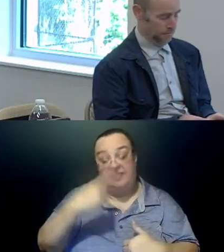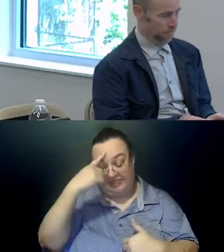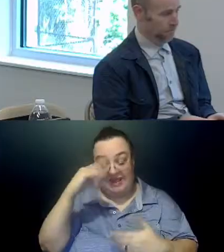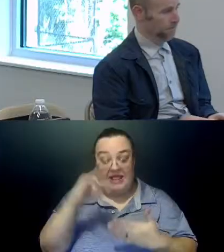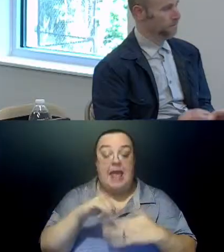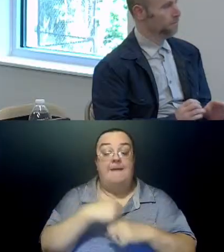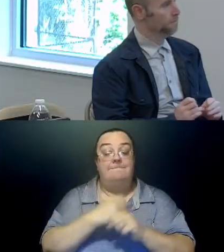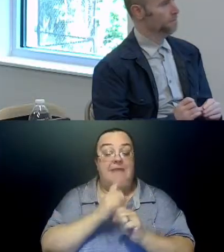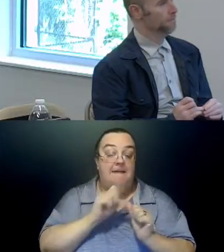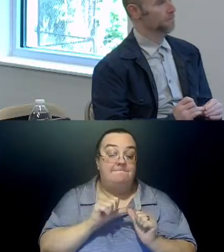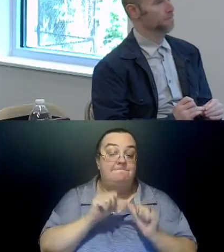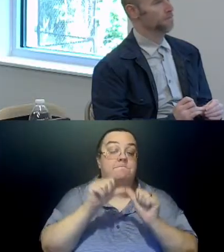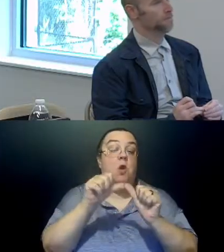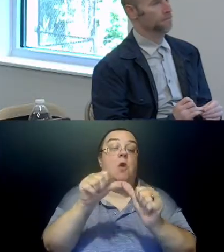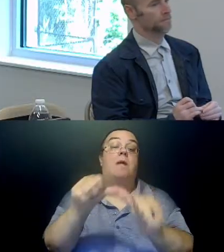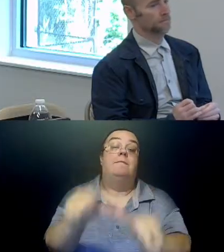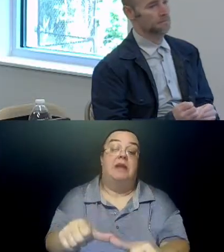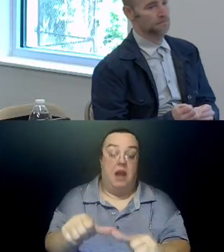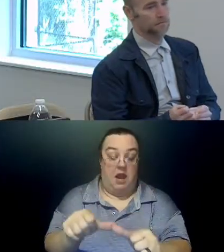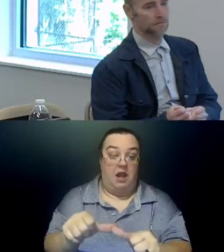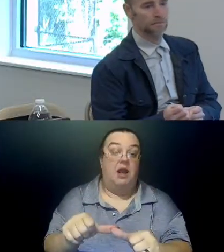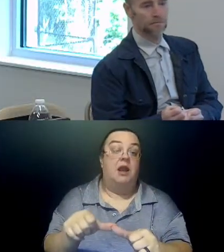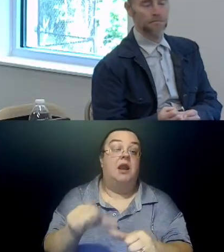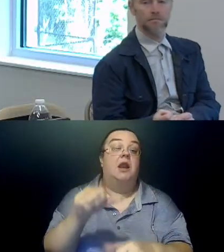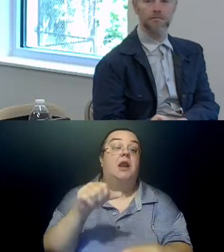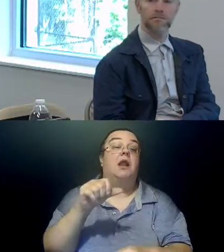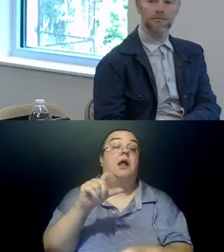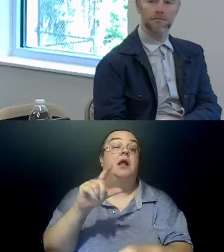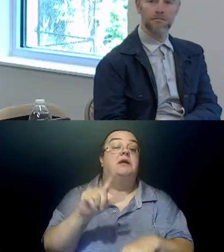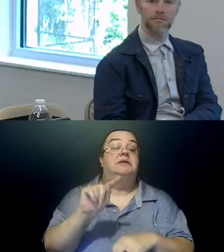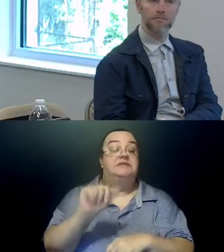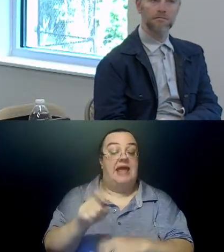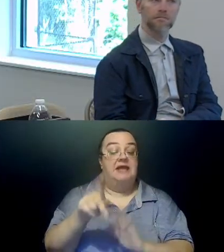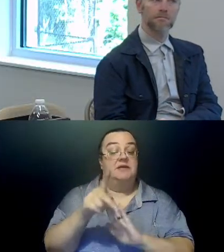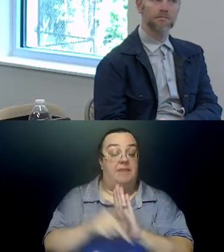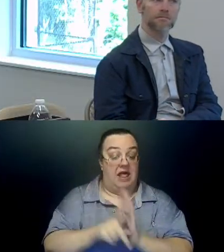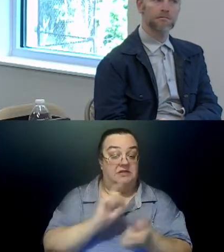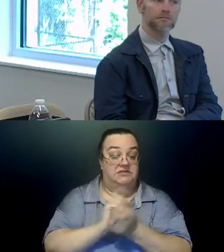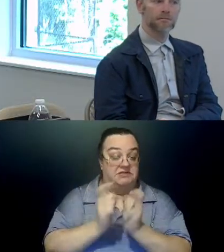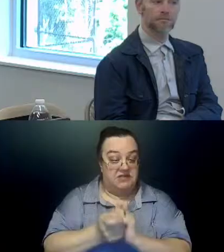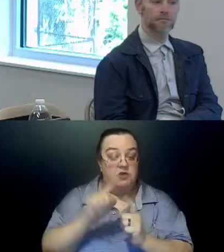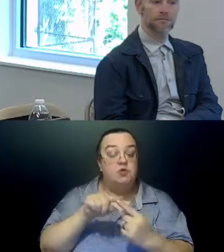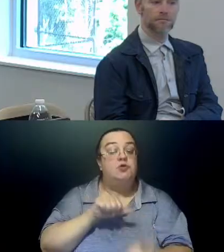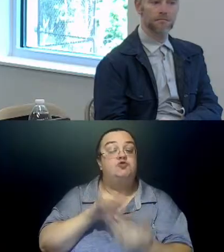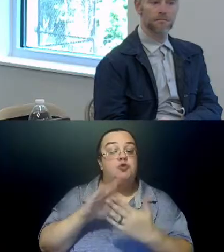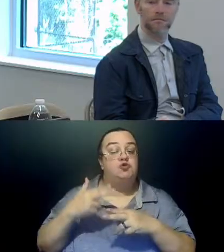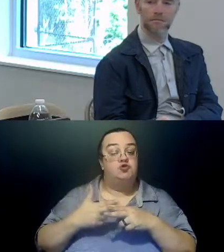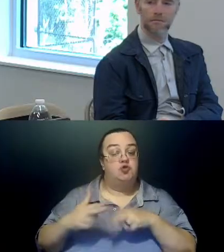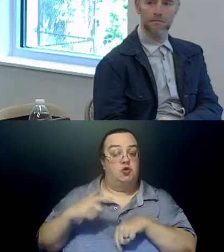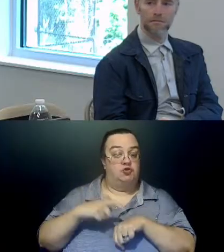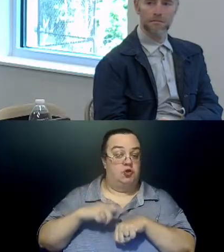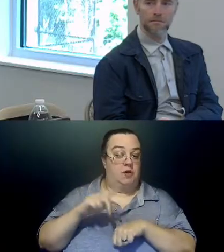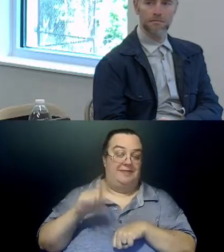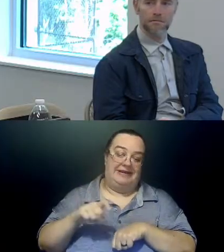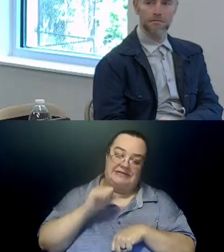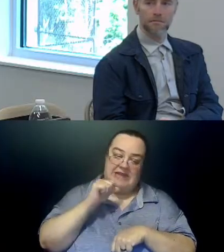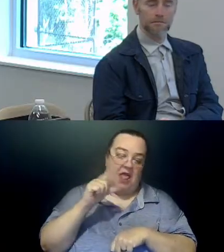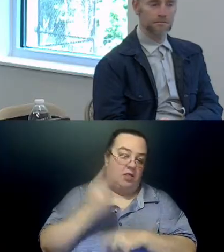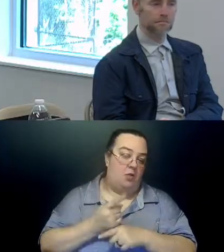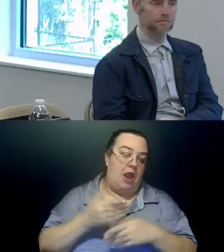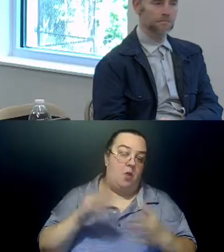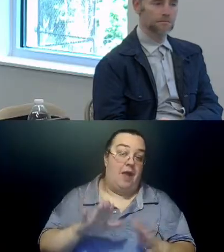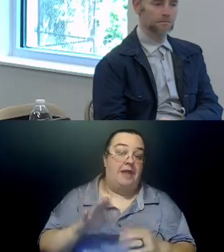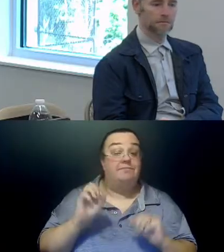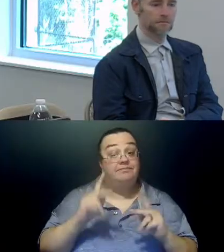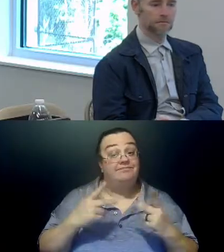permanent, long-standing tax policy changes to address short-term needs is not necessarily the right way to go about it. I'll yield my time. Thank